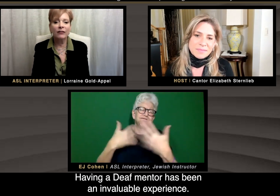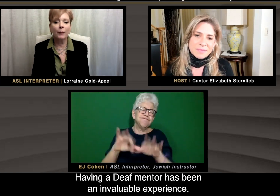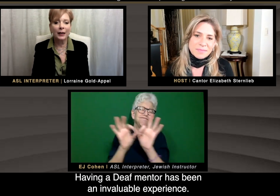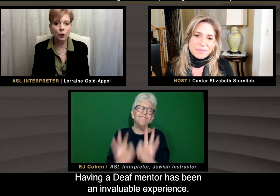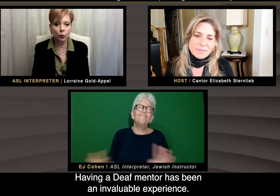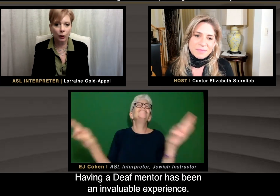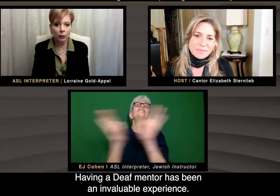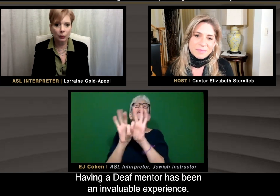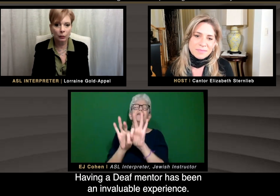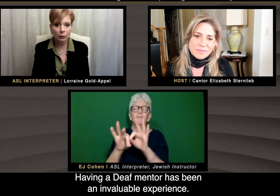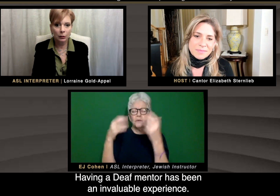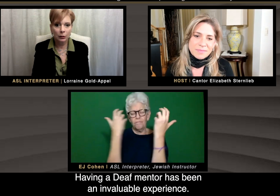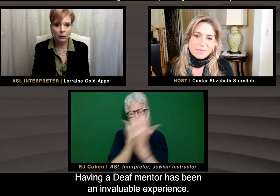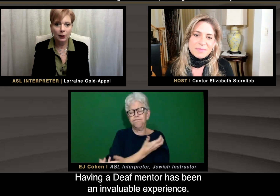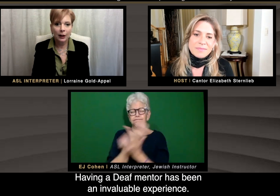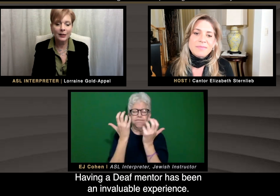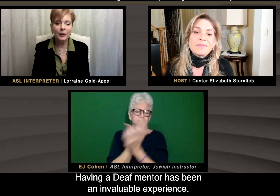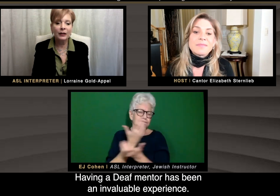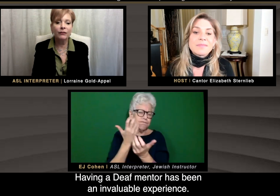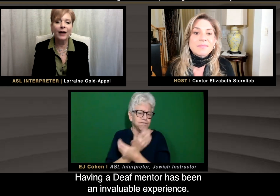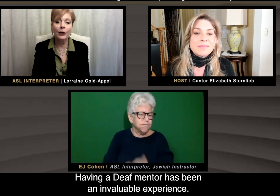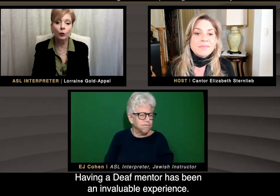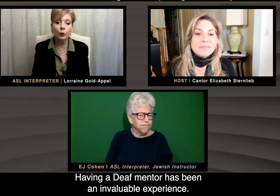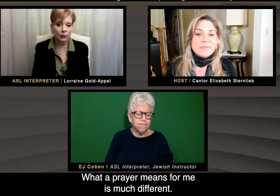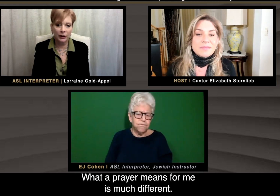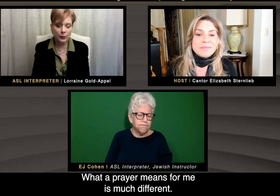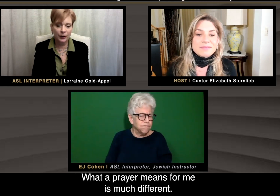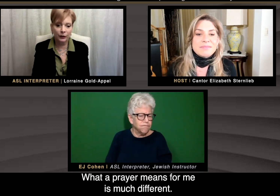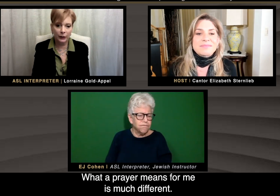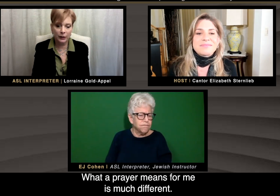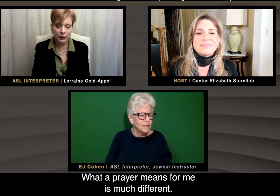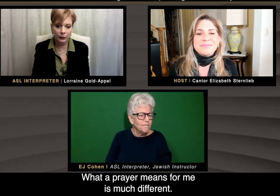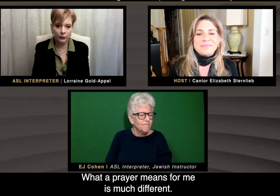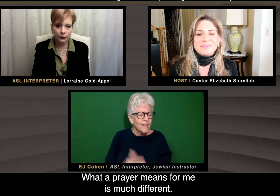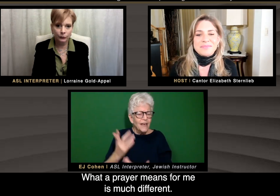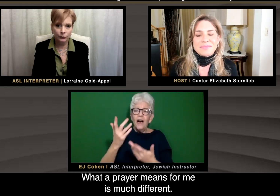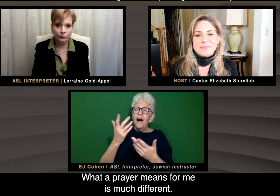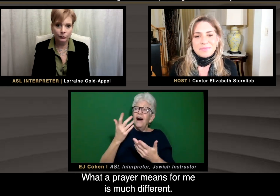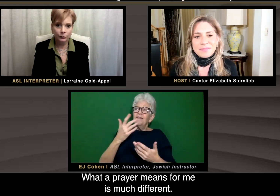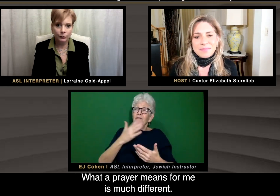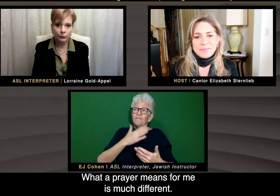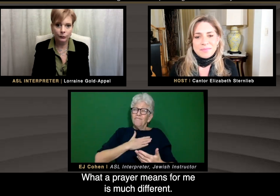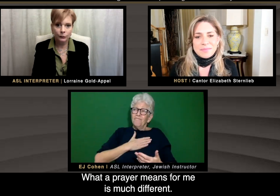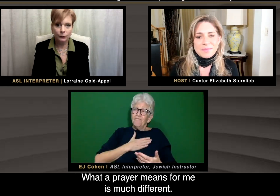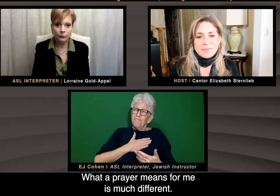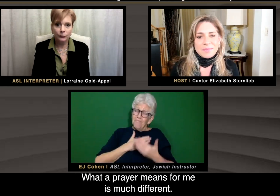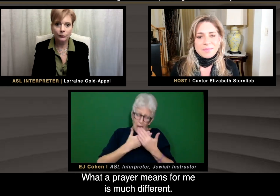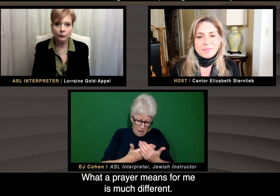Having a deaf mentor has been a valuable experience.